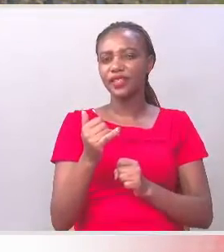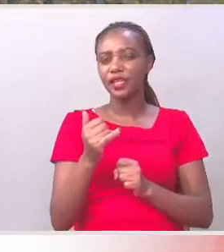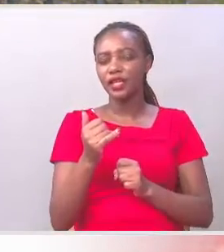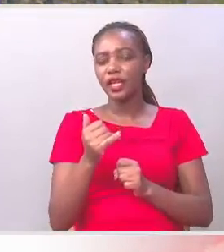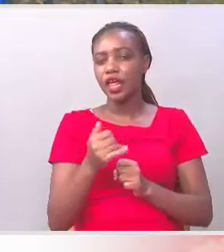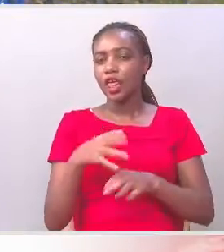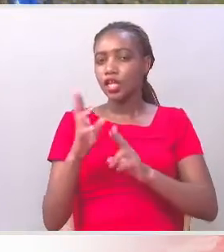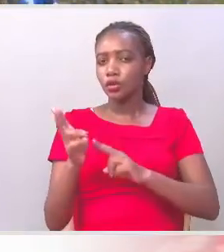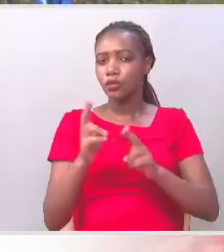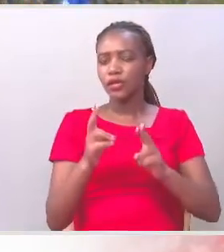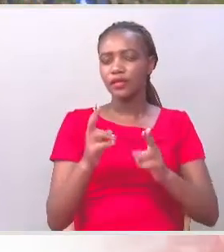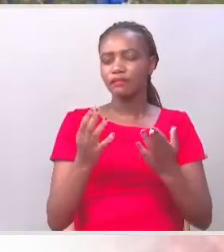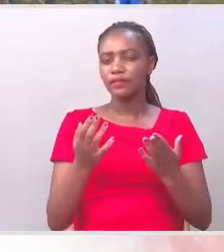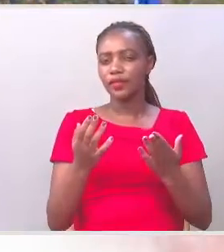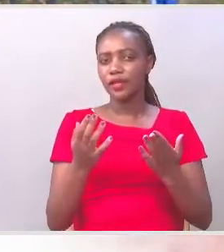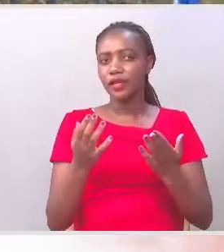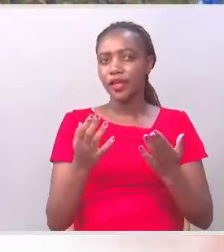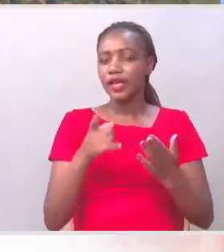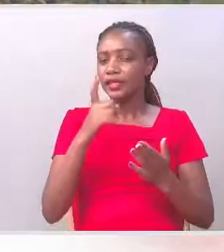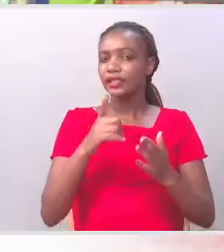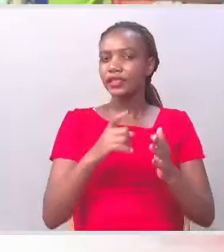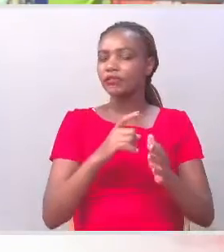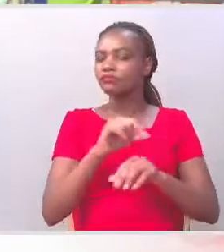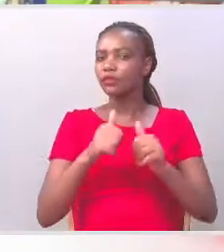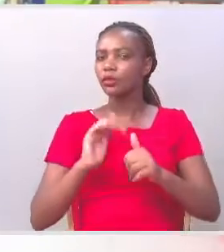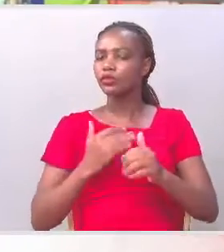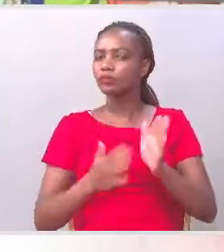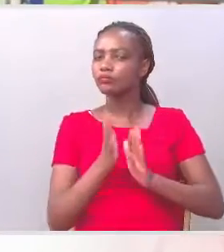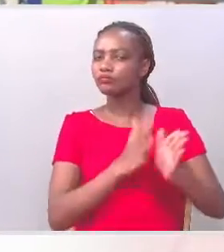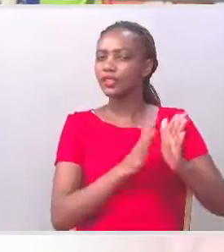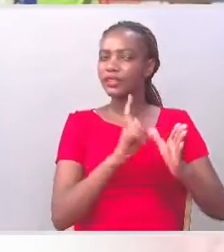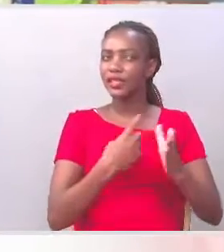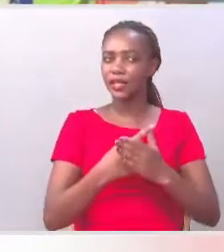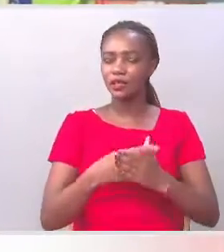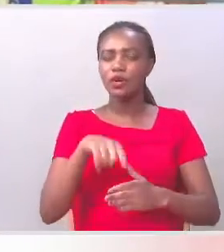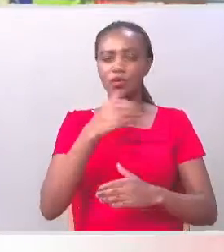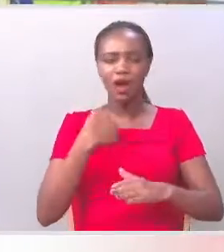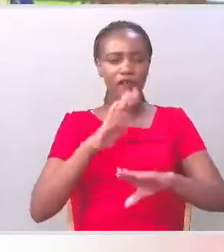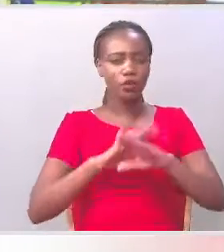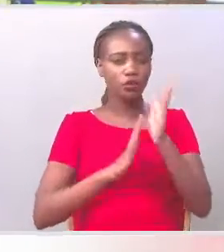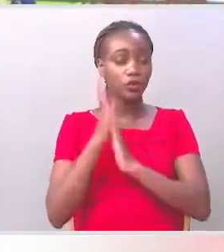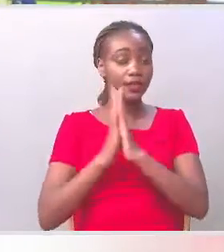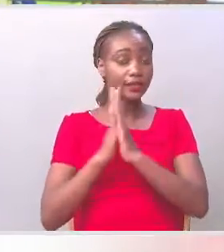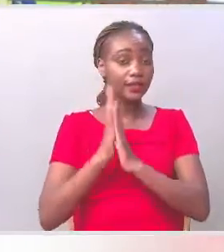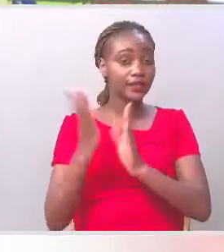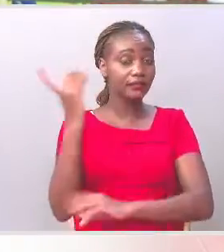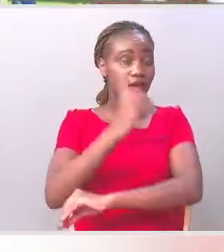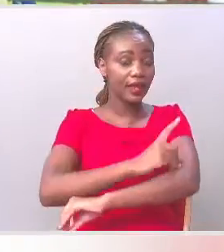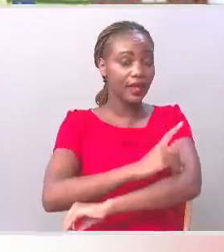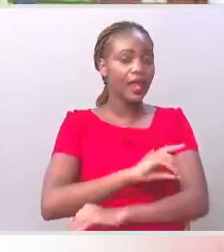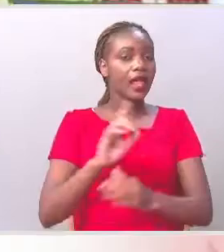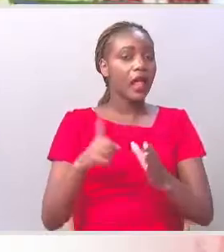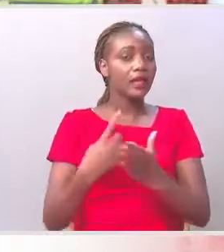provisionally we've won, so that's even a bonus. We have had a very interesting day